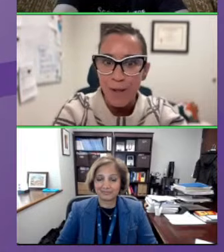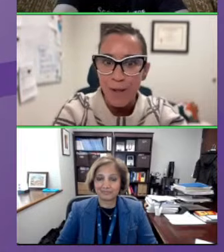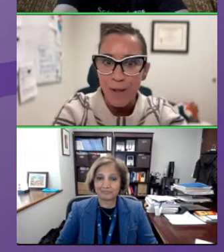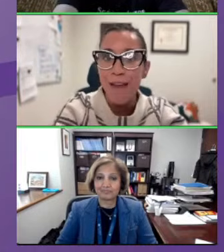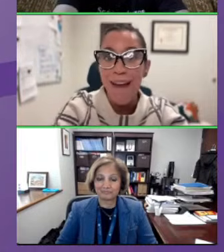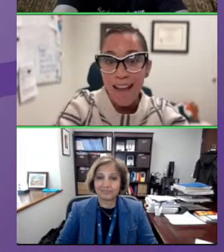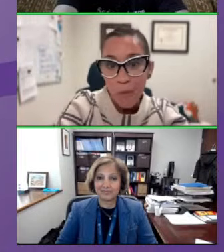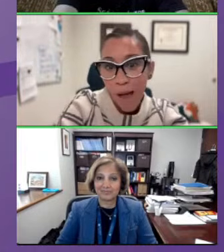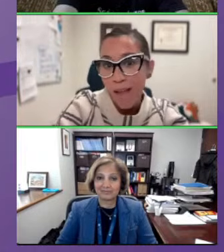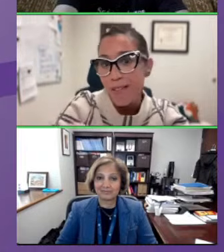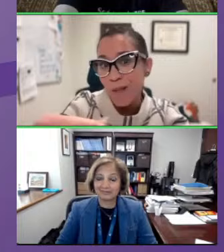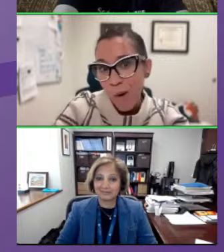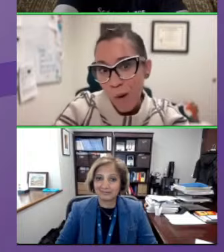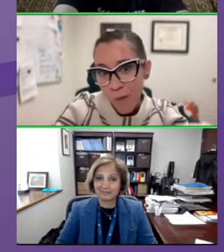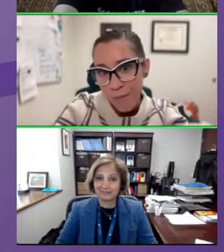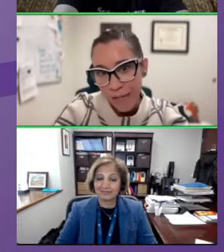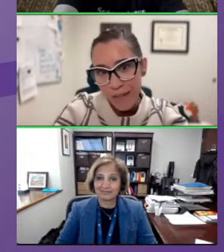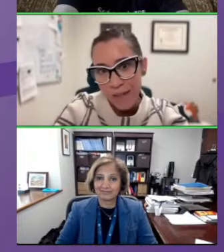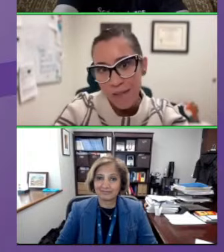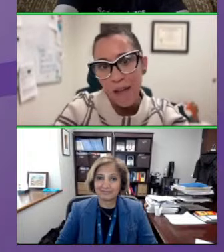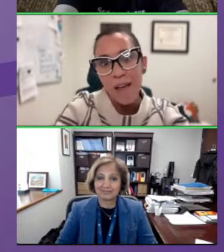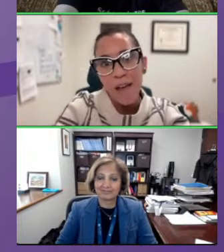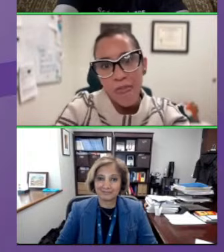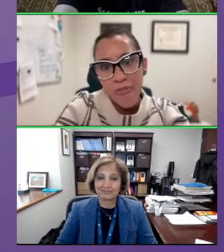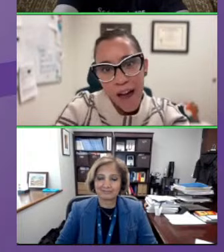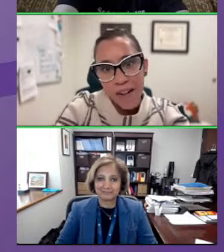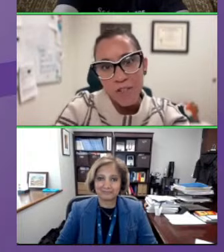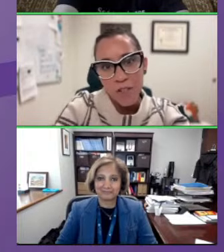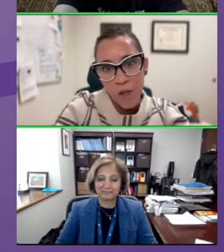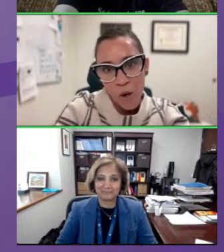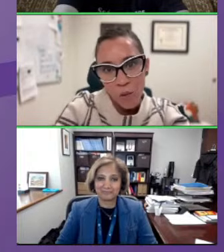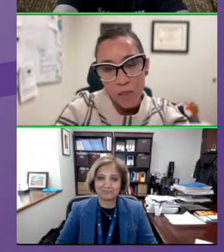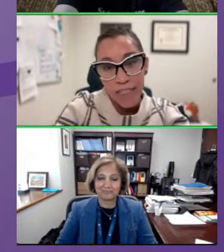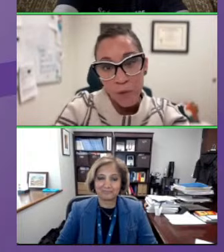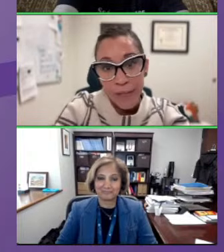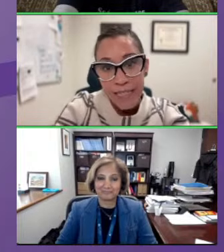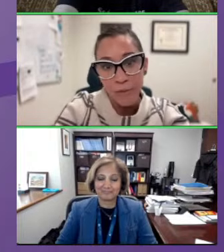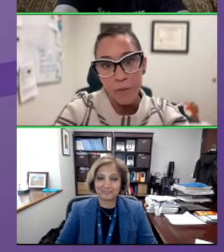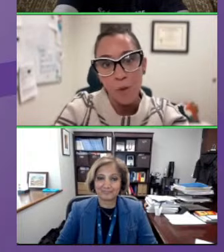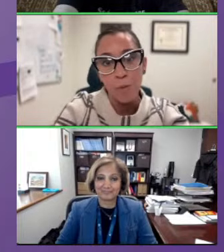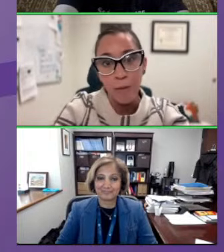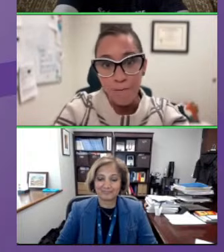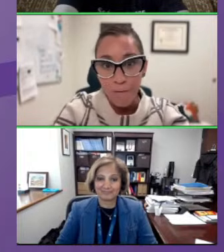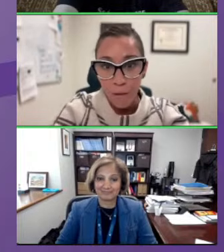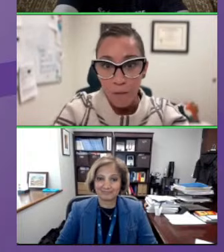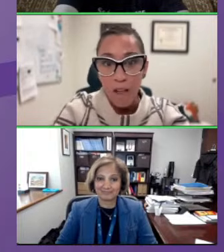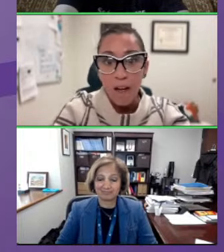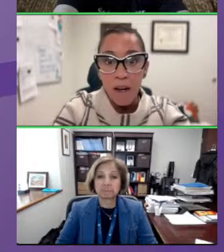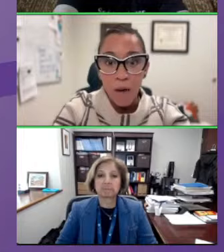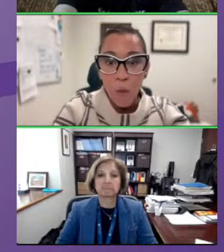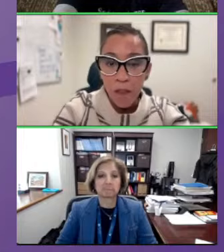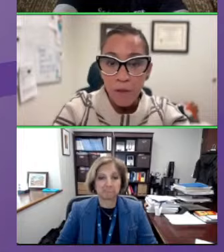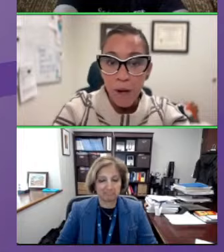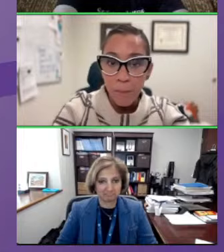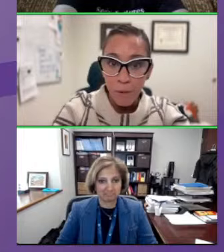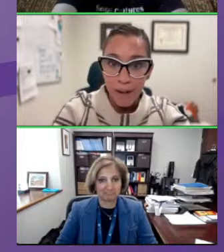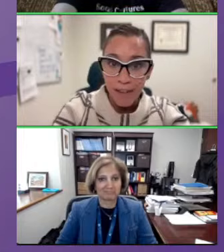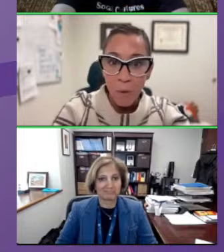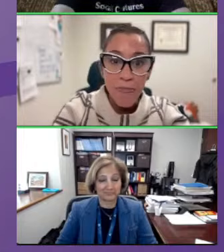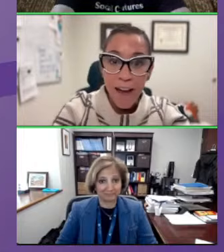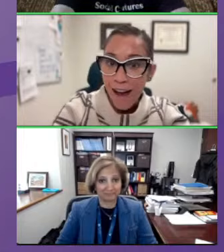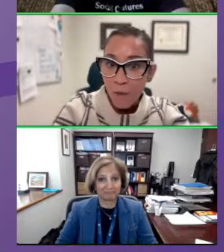syndrome, as well as long COVID patients, that show decreased cerebral blood flow while they're